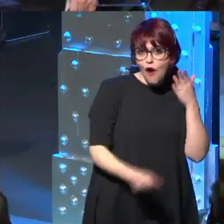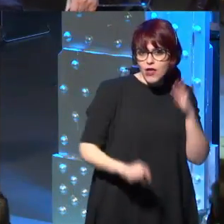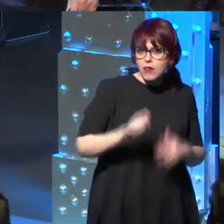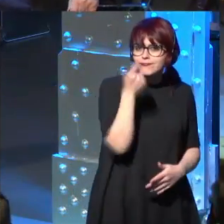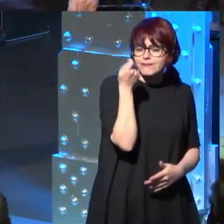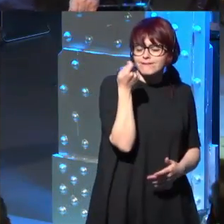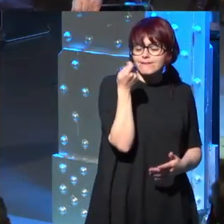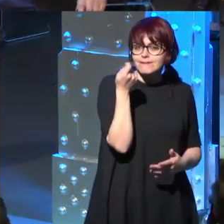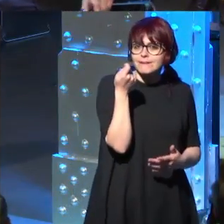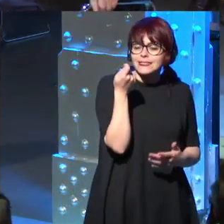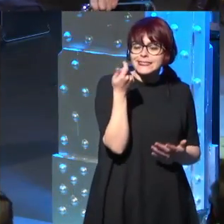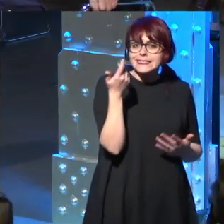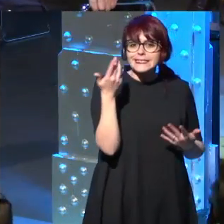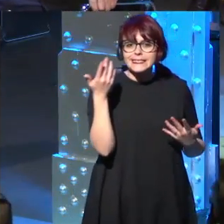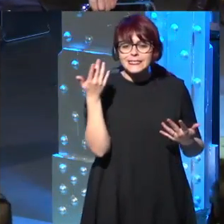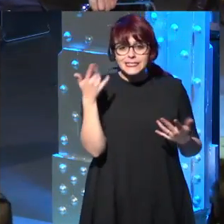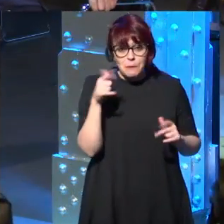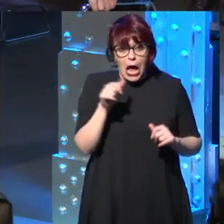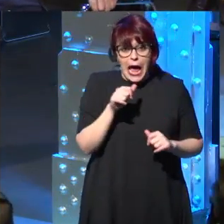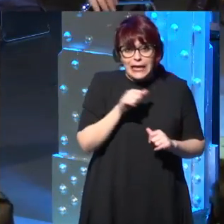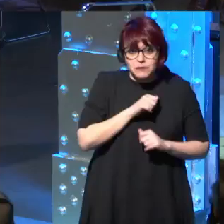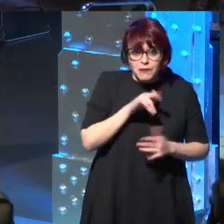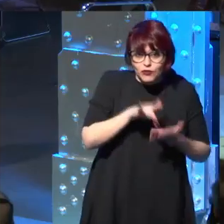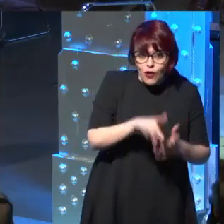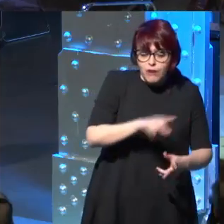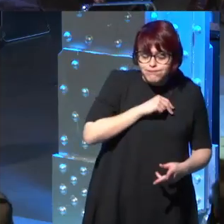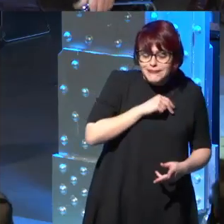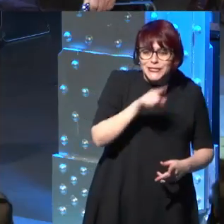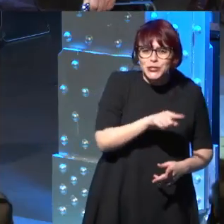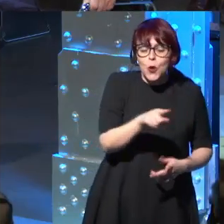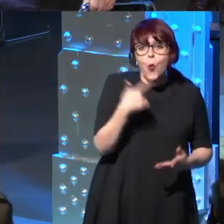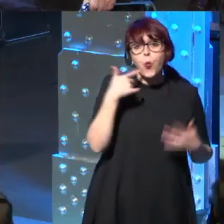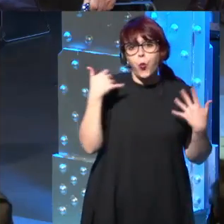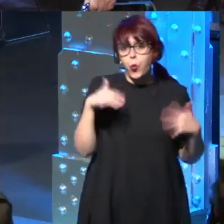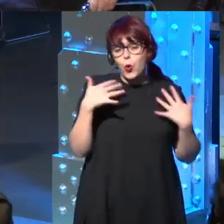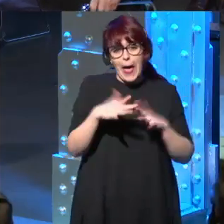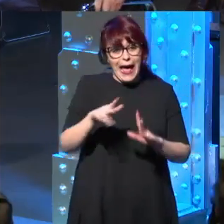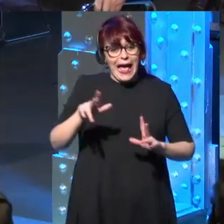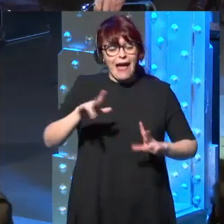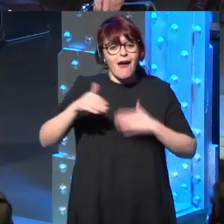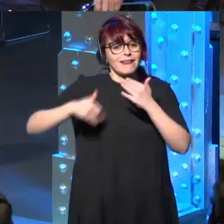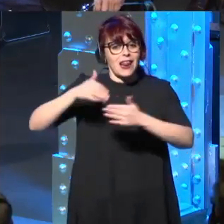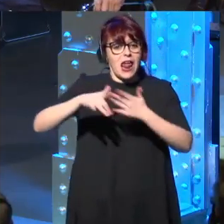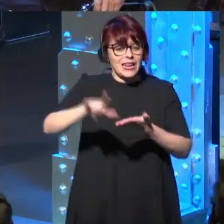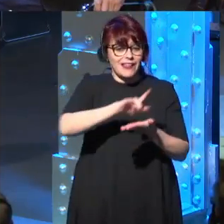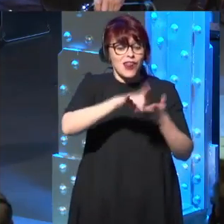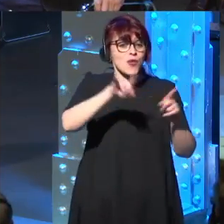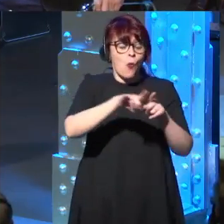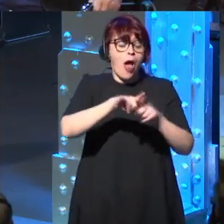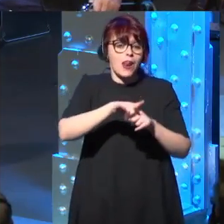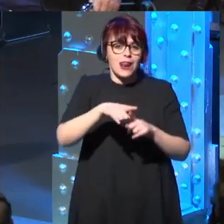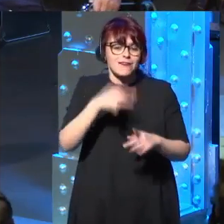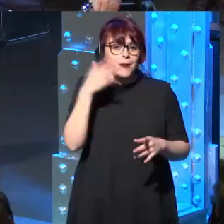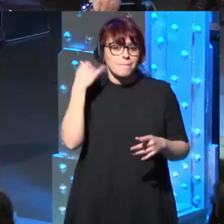at the beginning of my literary career, is a sort of a metaphor for